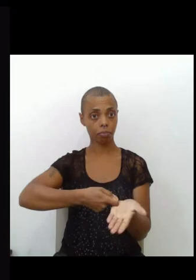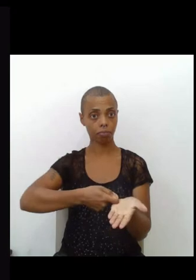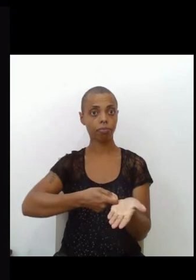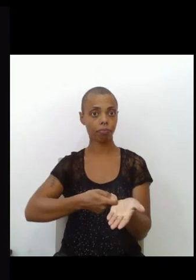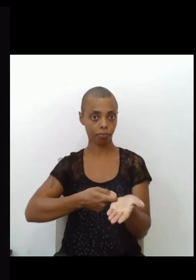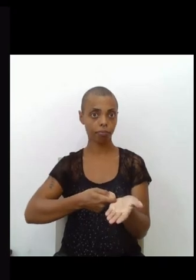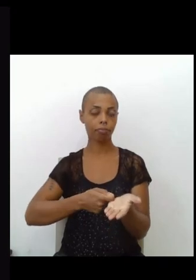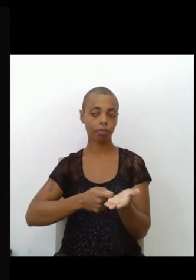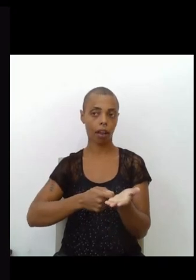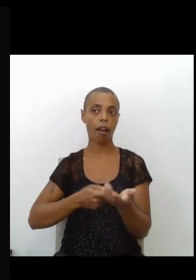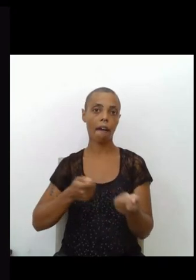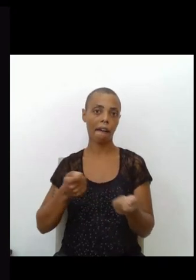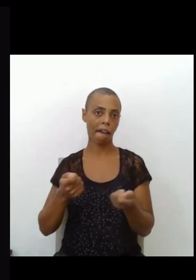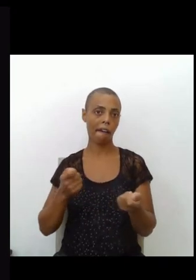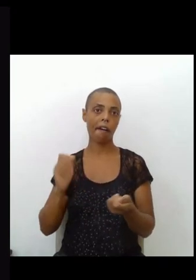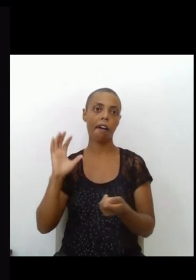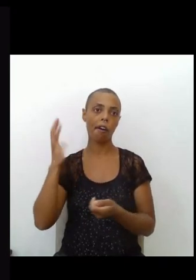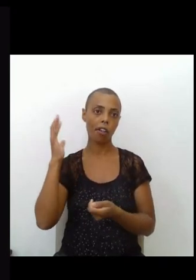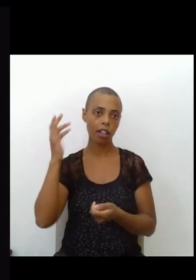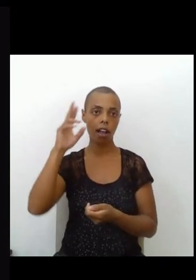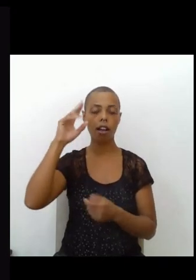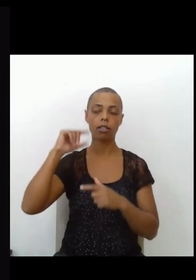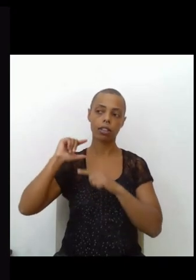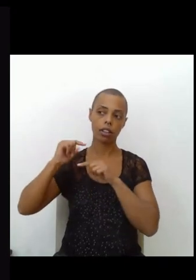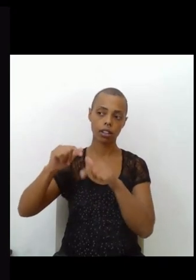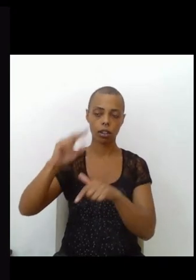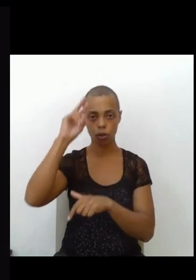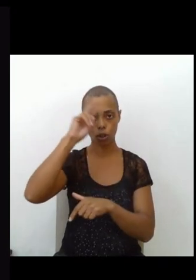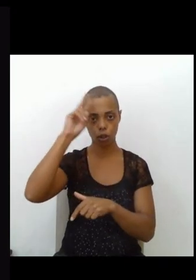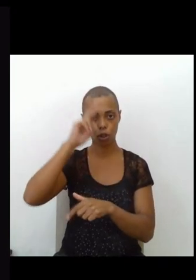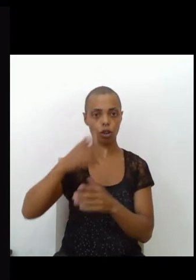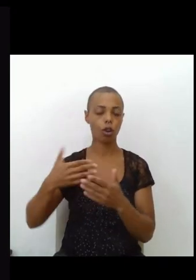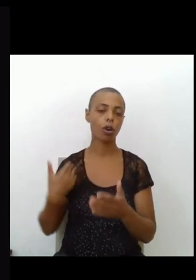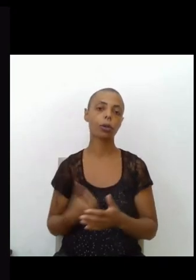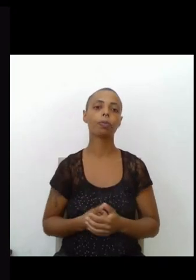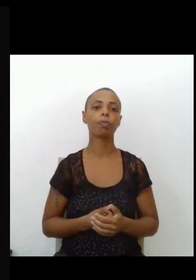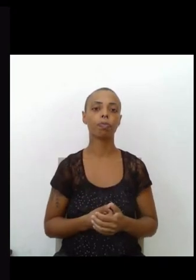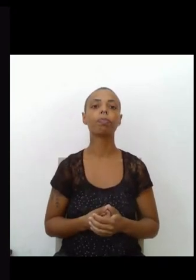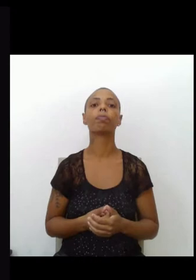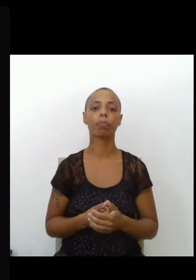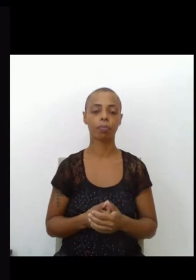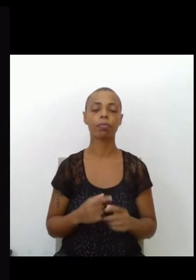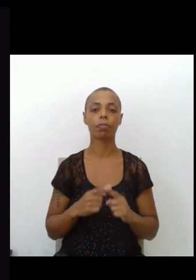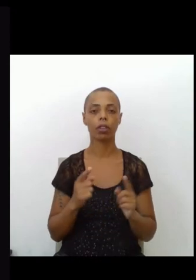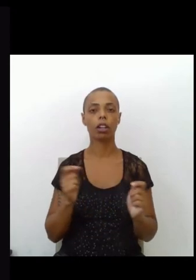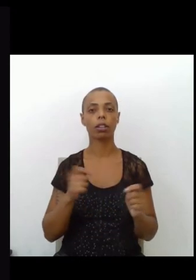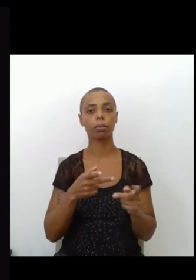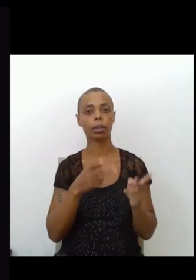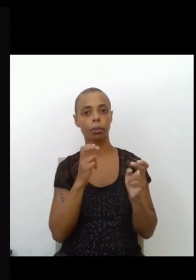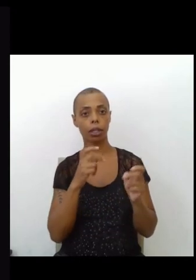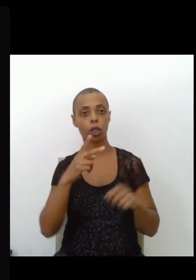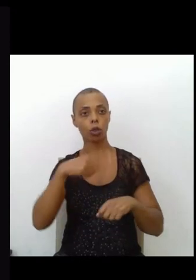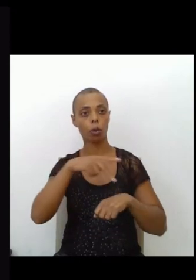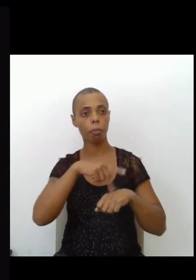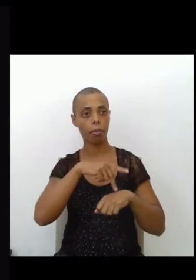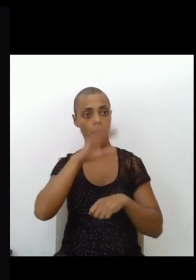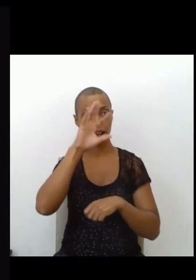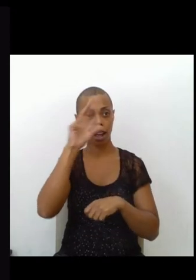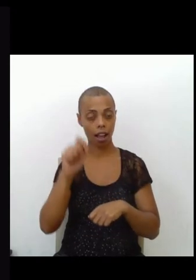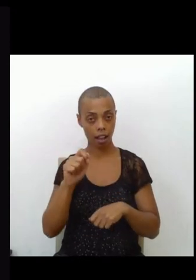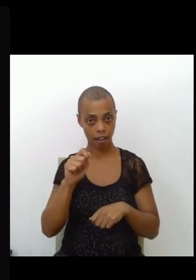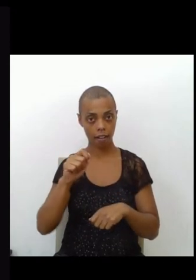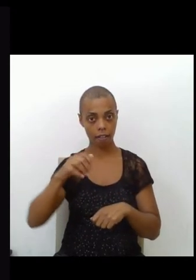it has also become clear that in African countries verbal language has been used